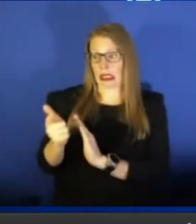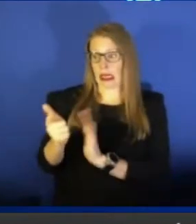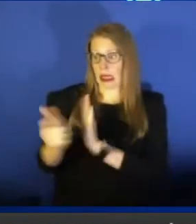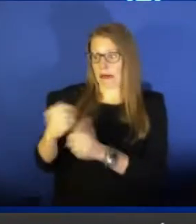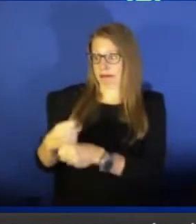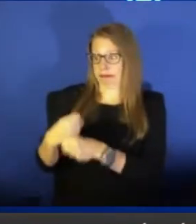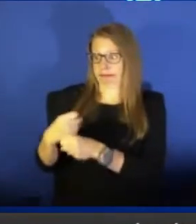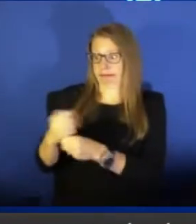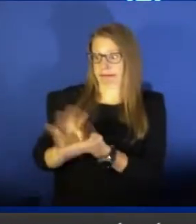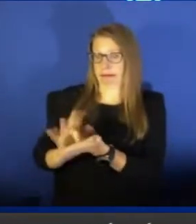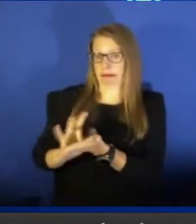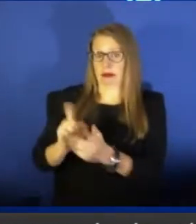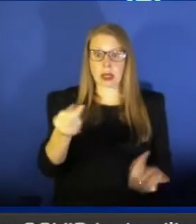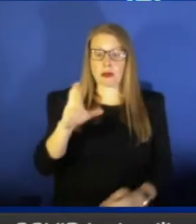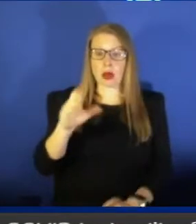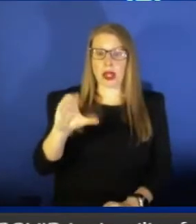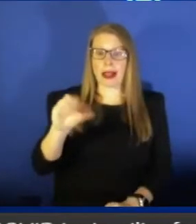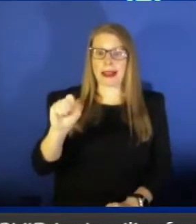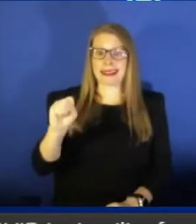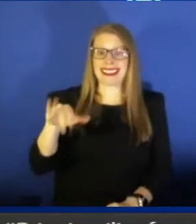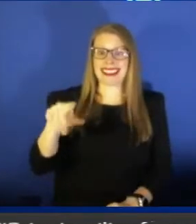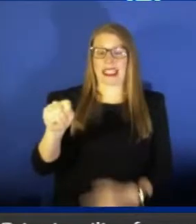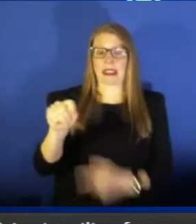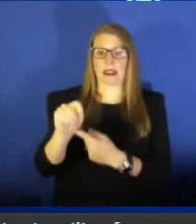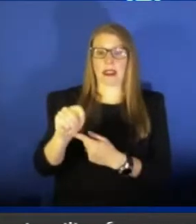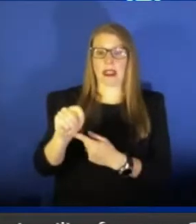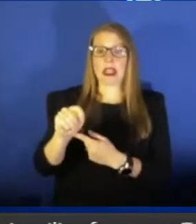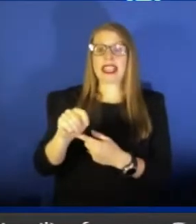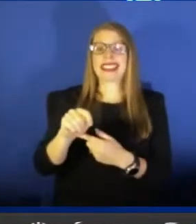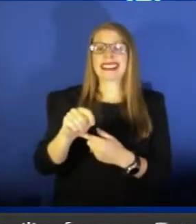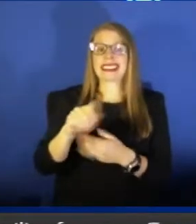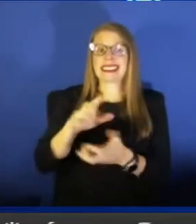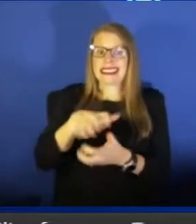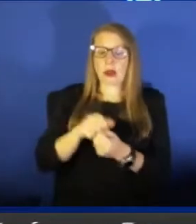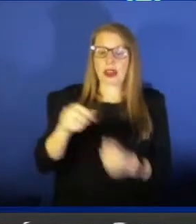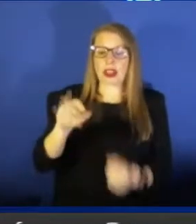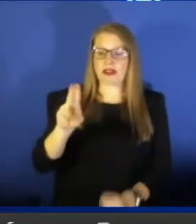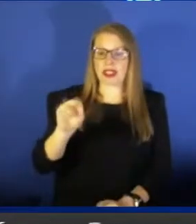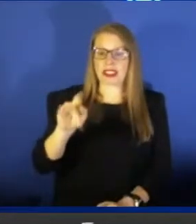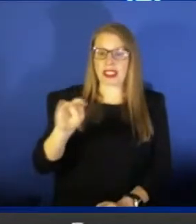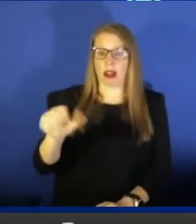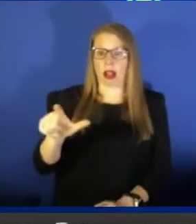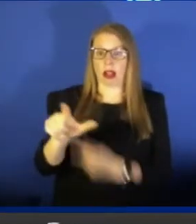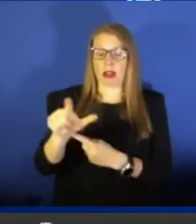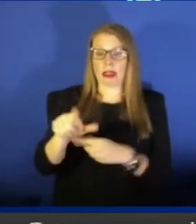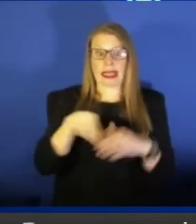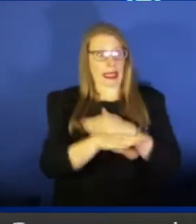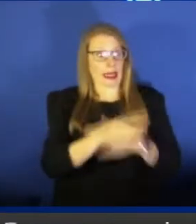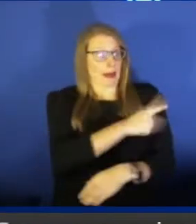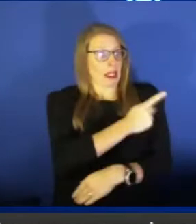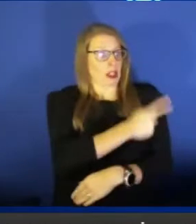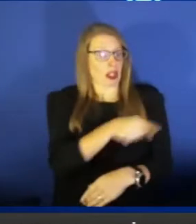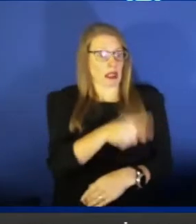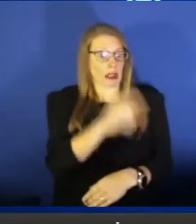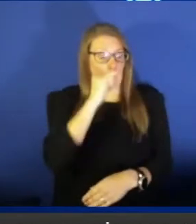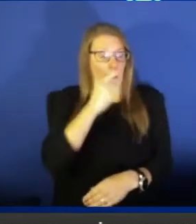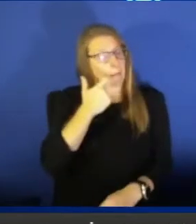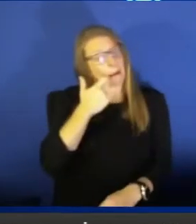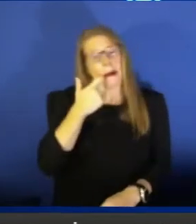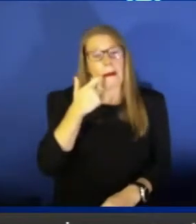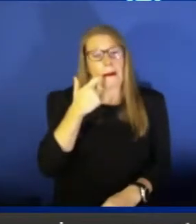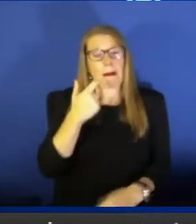such a strong culture now of distribution of drugs, especially in schools, of distribution of people taking pills. But because those medications now are